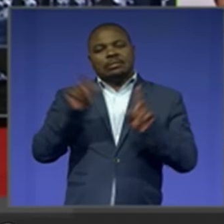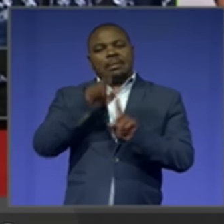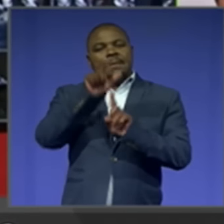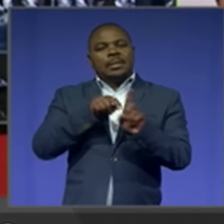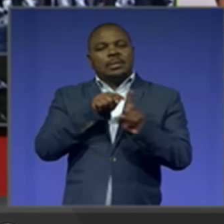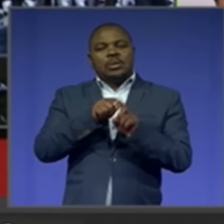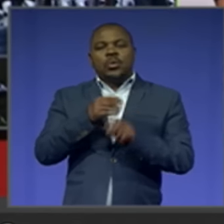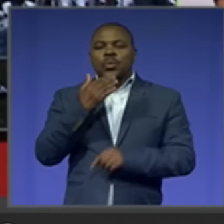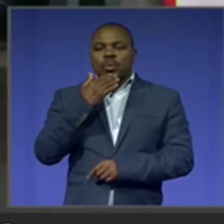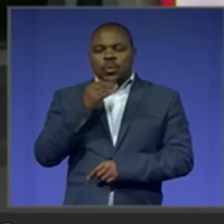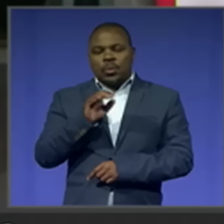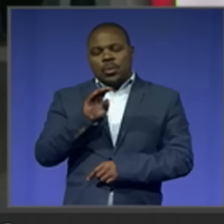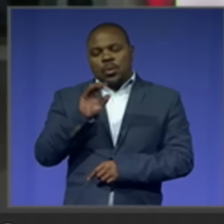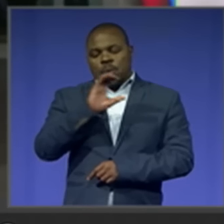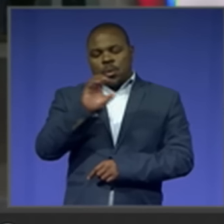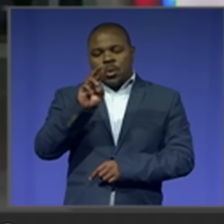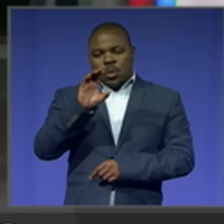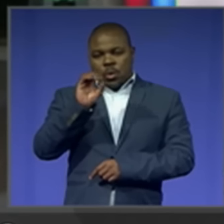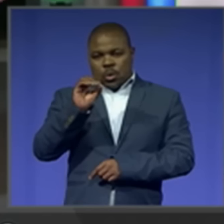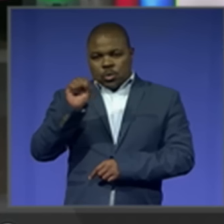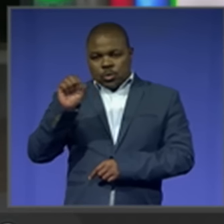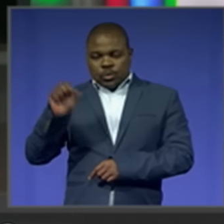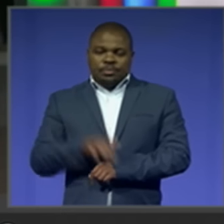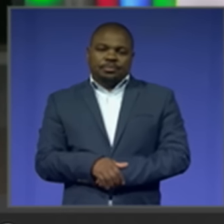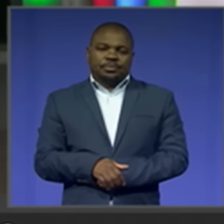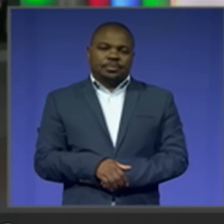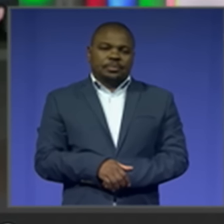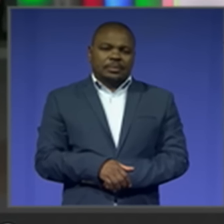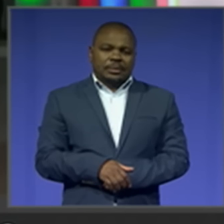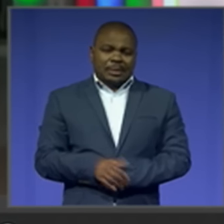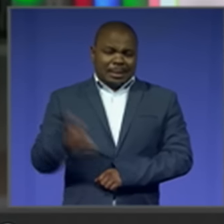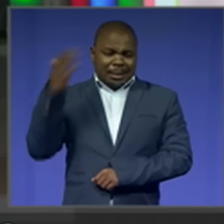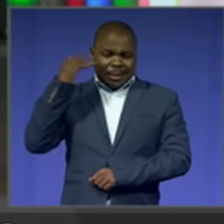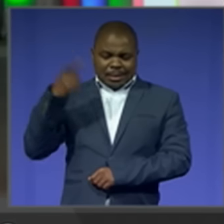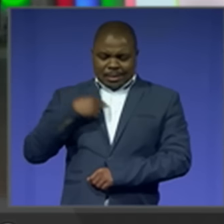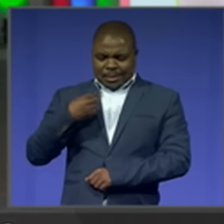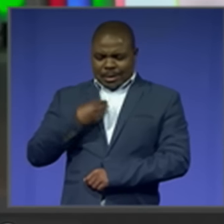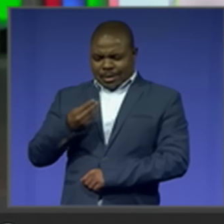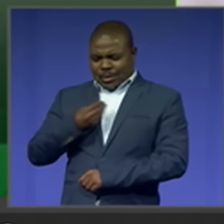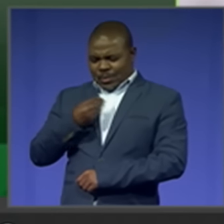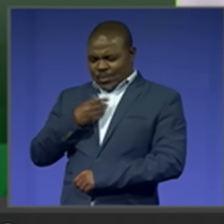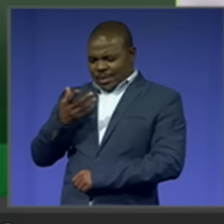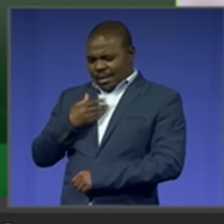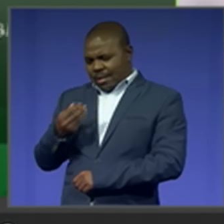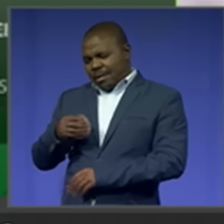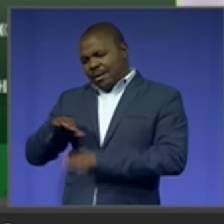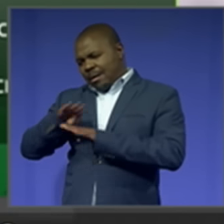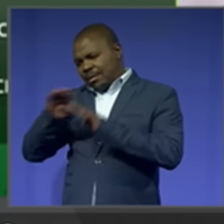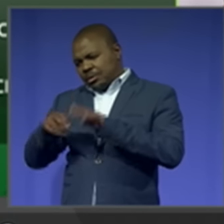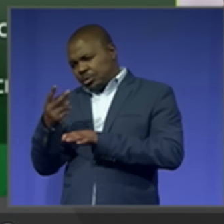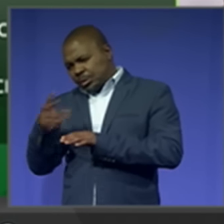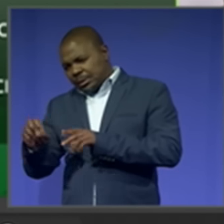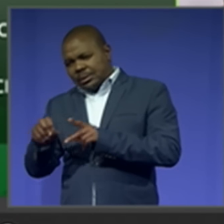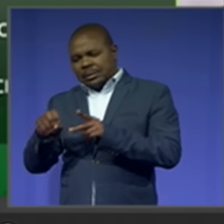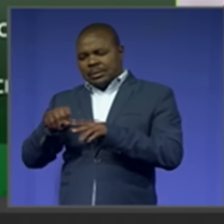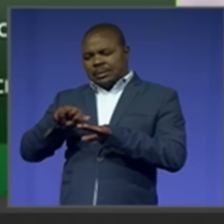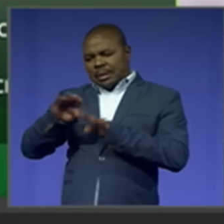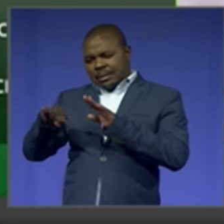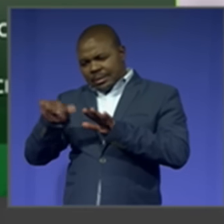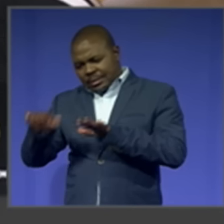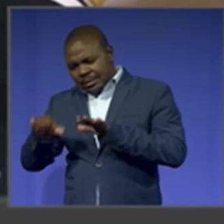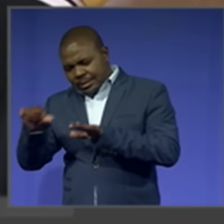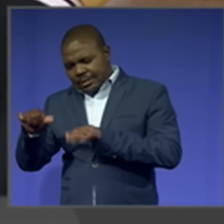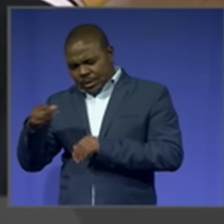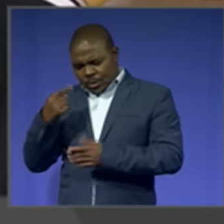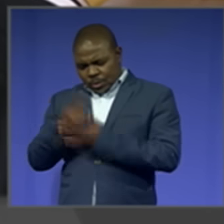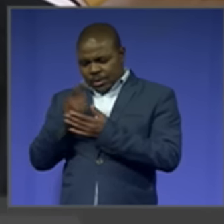Chiefs, Bradley Cross. Since I was young, I was in the youth setups. I think under 20, I was at the age of 16, and then